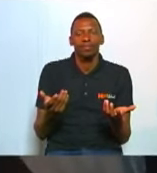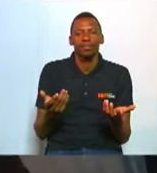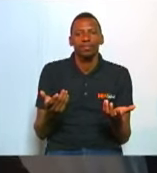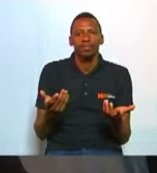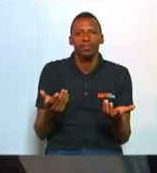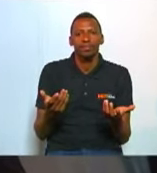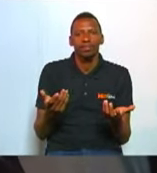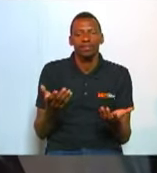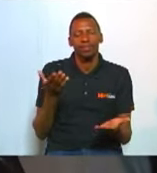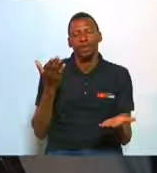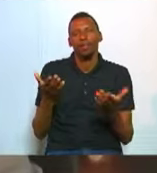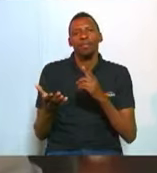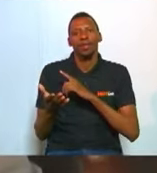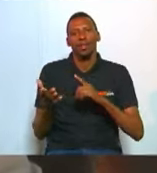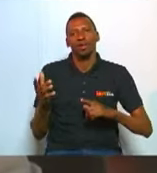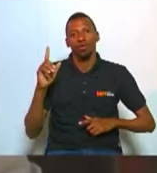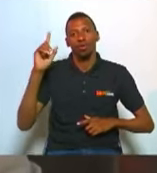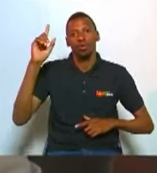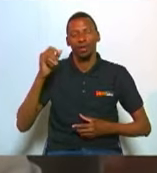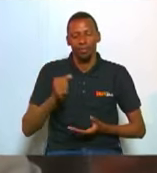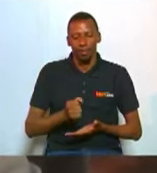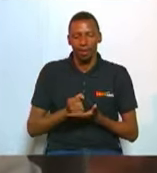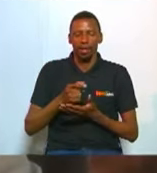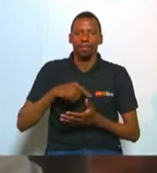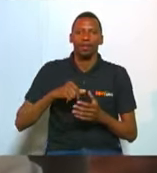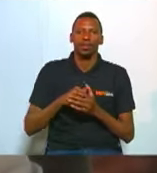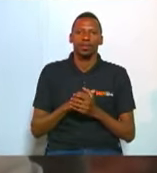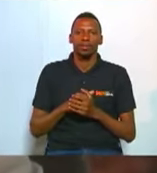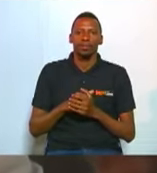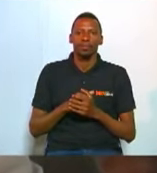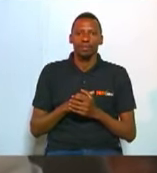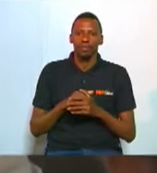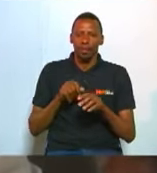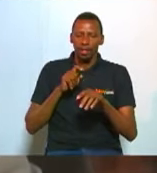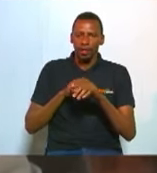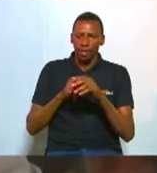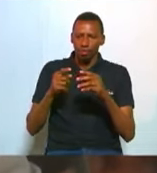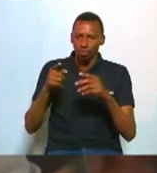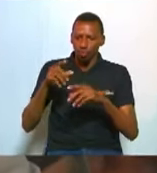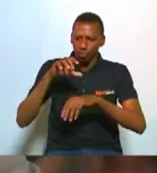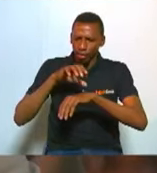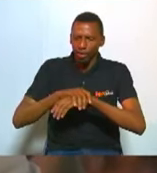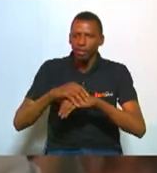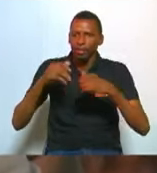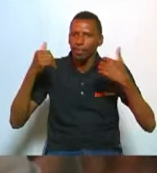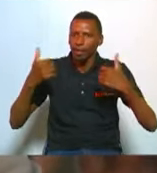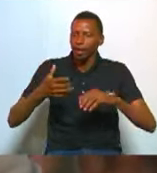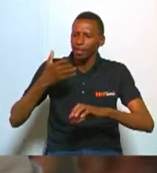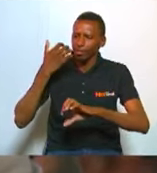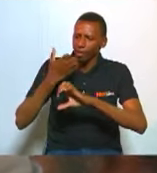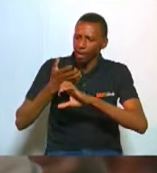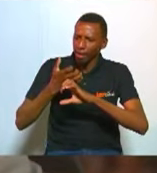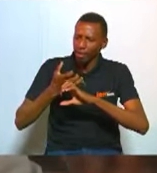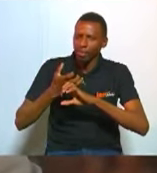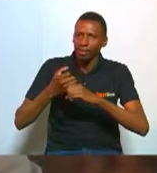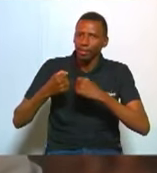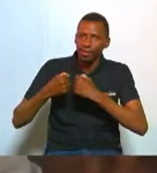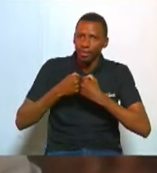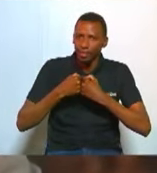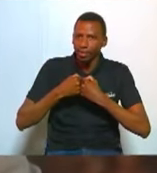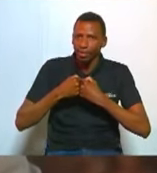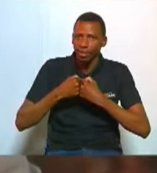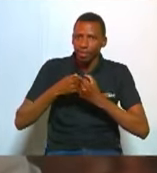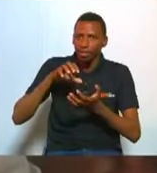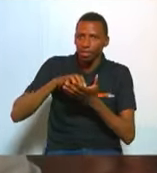May the Lord help us. When you face any difficult situation, God knows it.